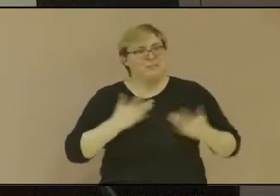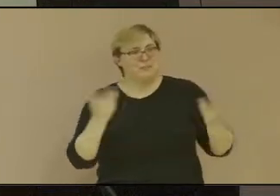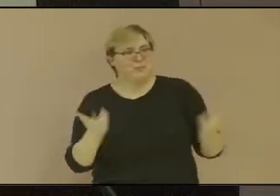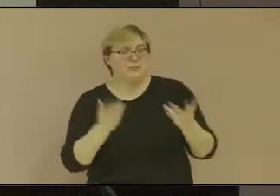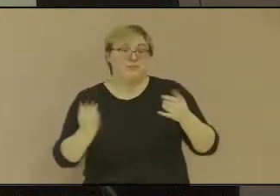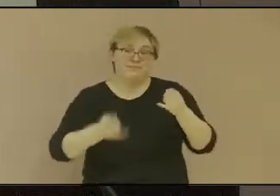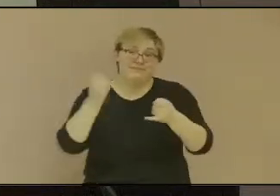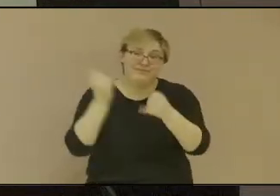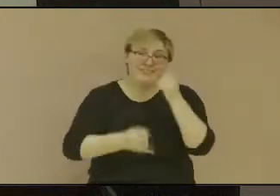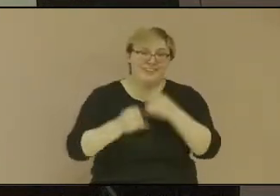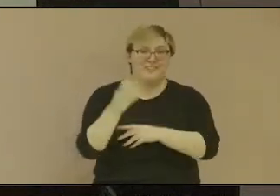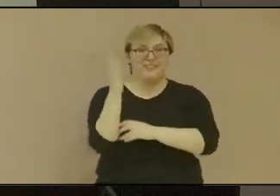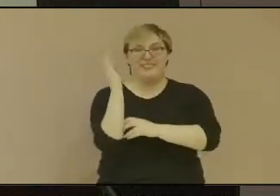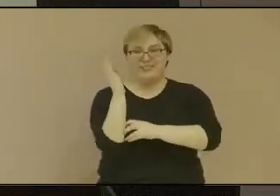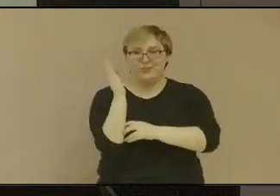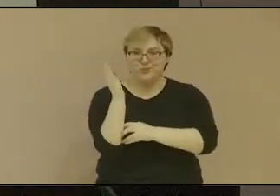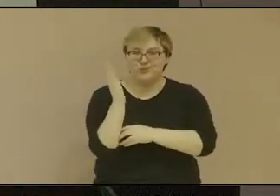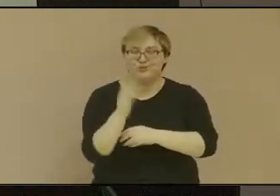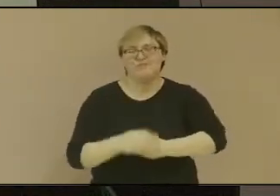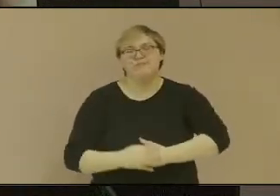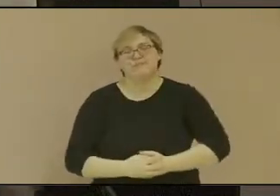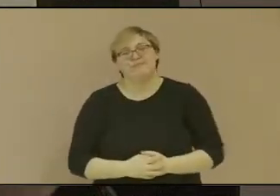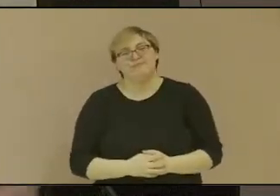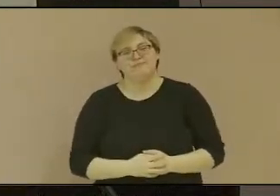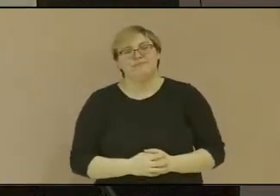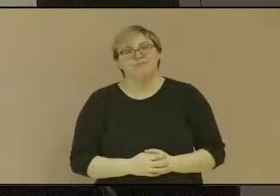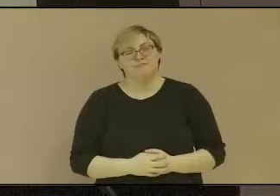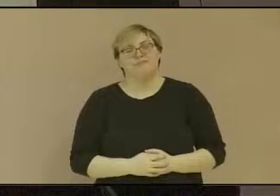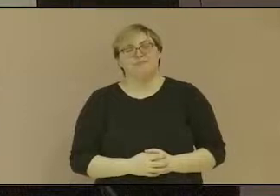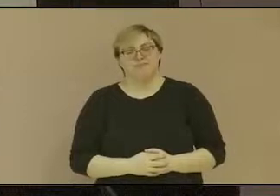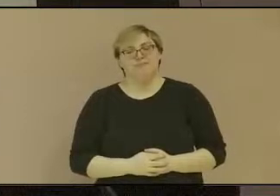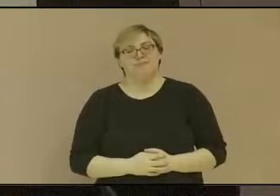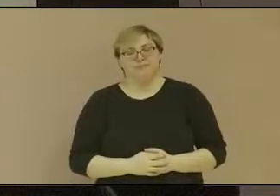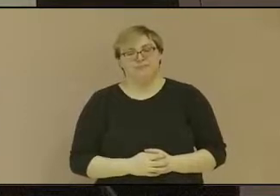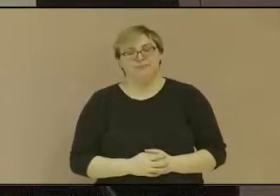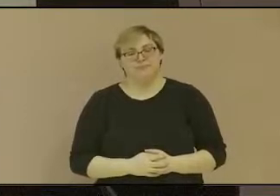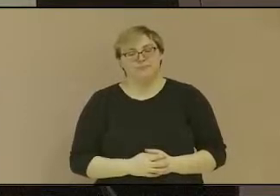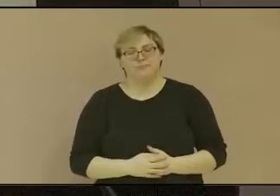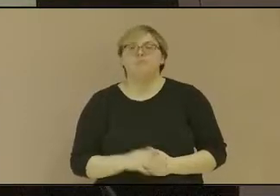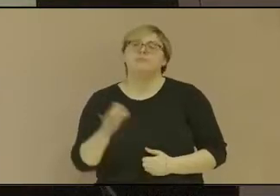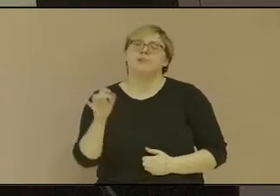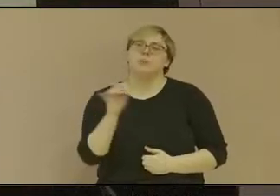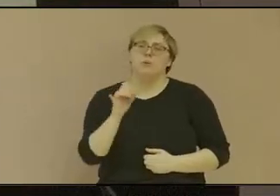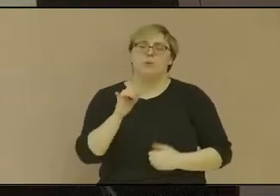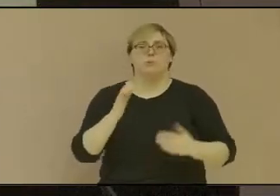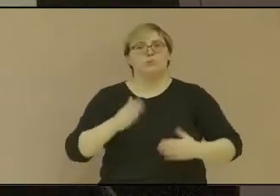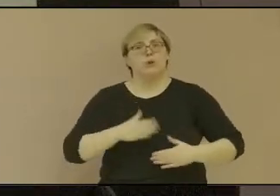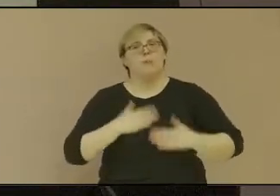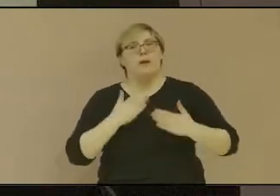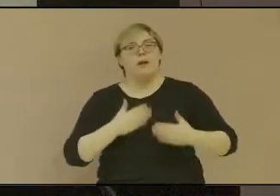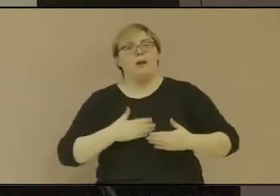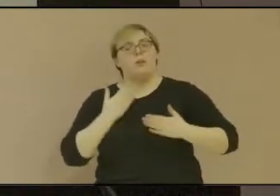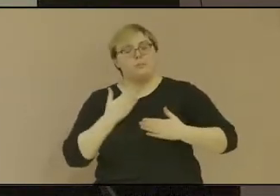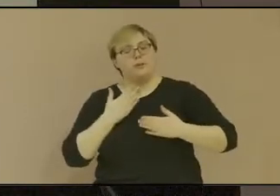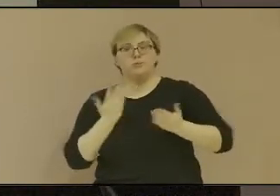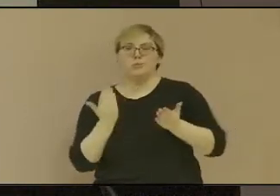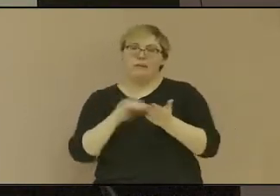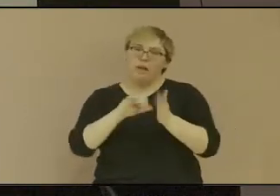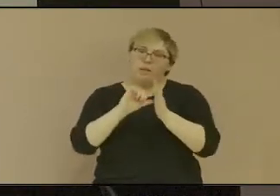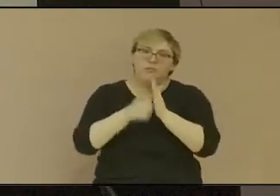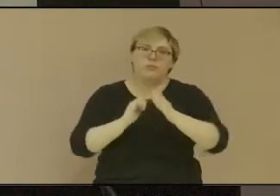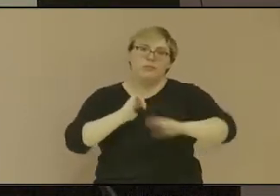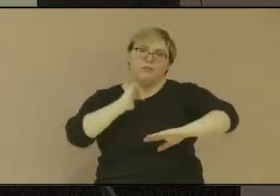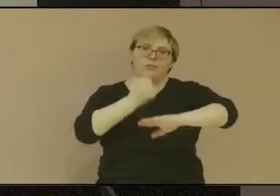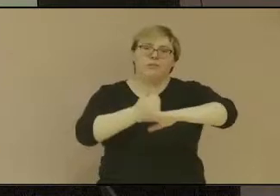in this series, but also as we reestablish the meaningful tribute to Dr. Saul Green that